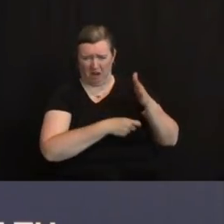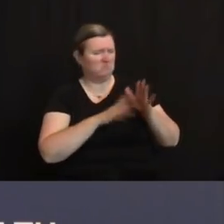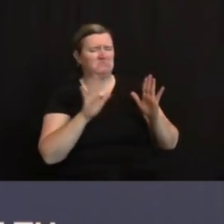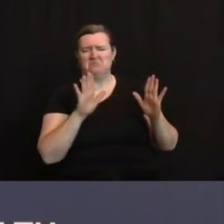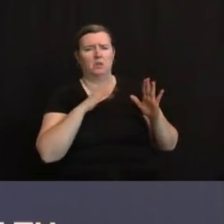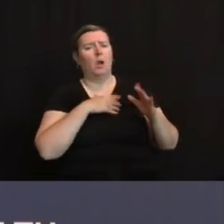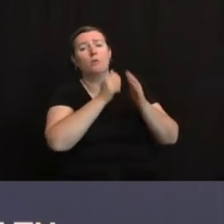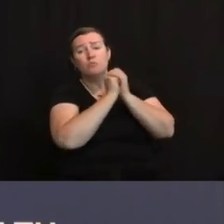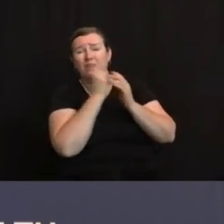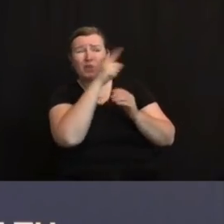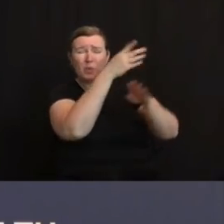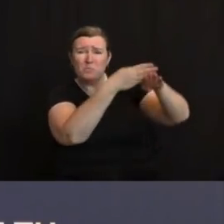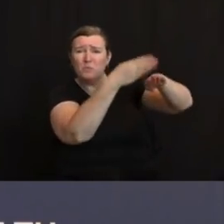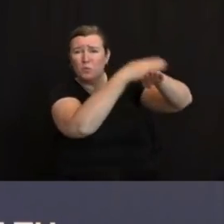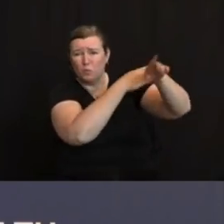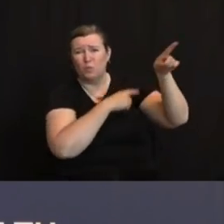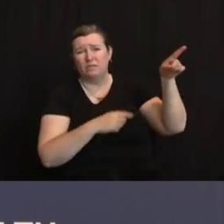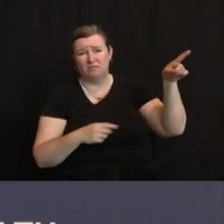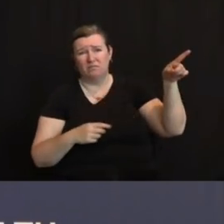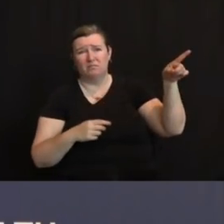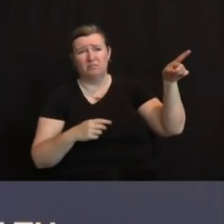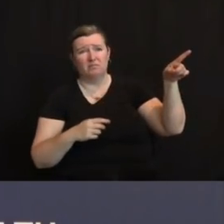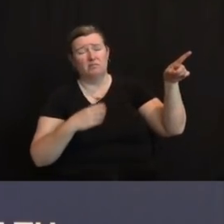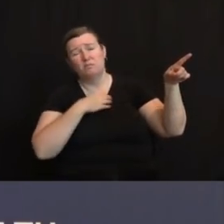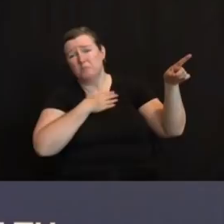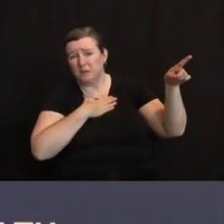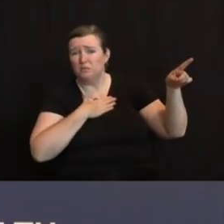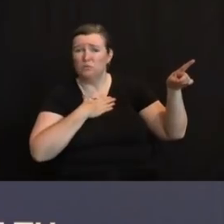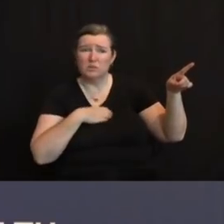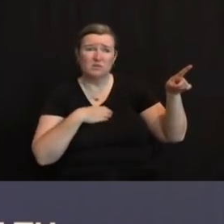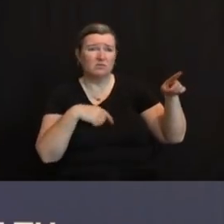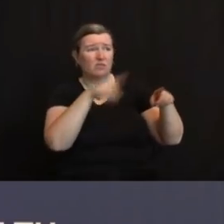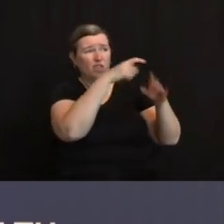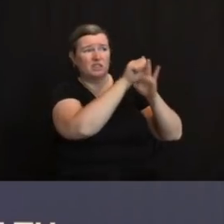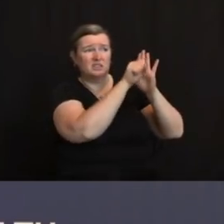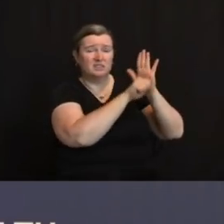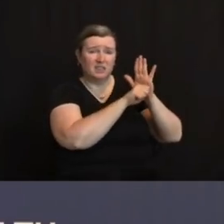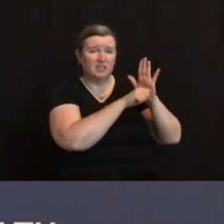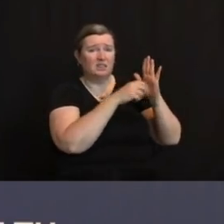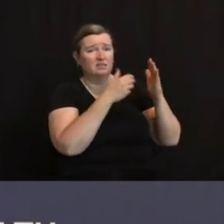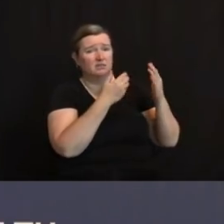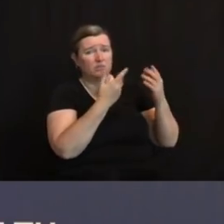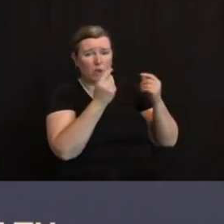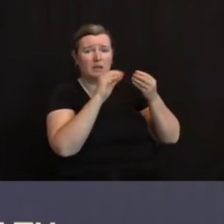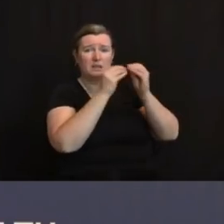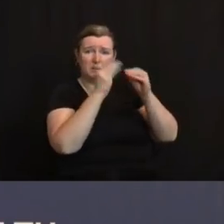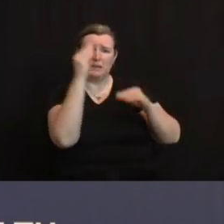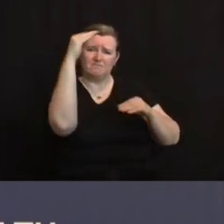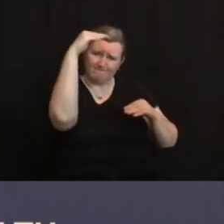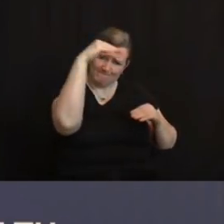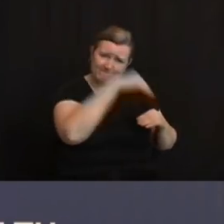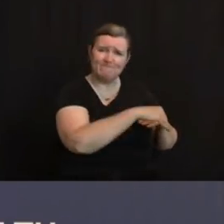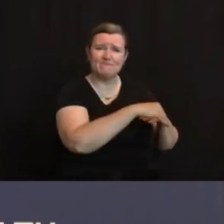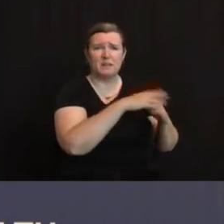fast. And that is our fervent hope. And we'll continue to do everything we can to save every